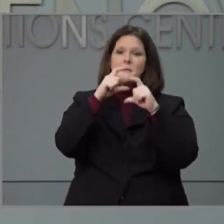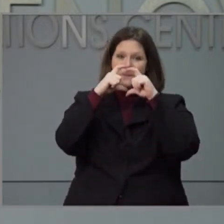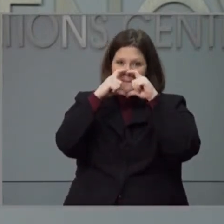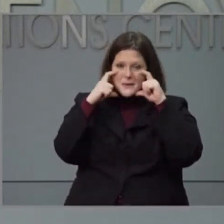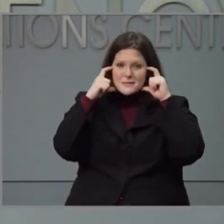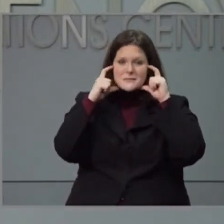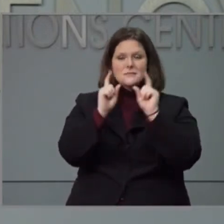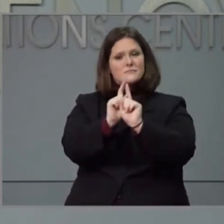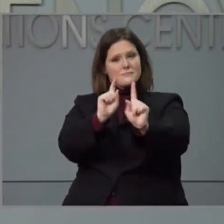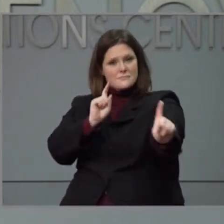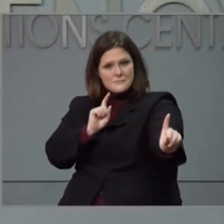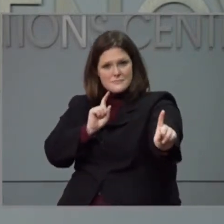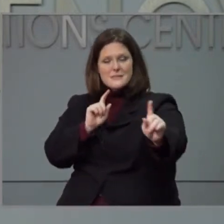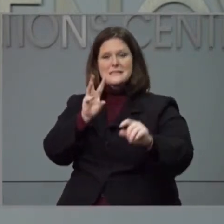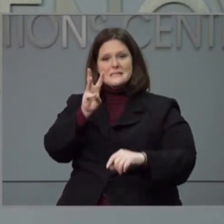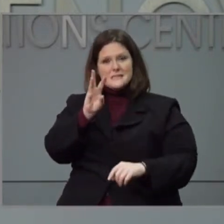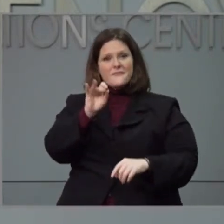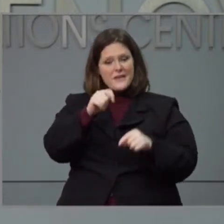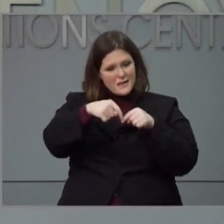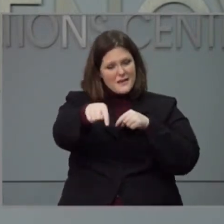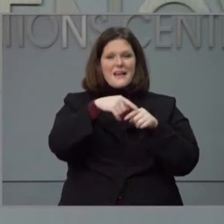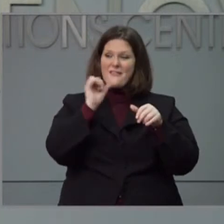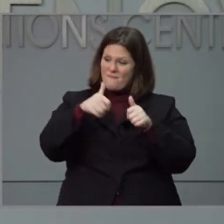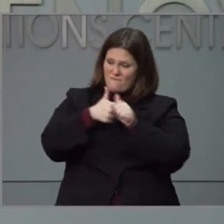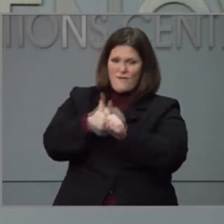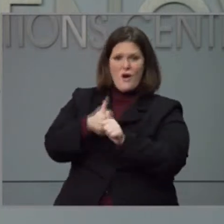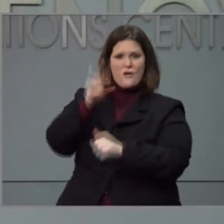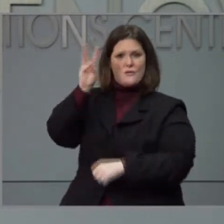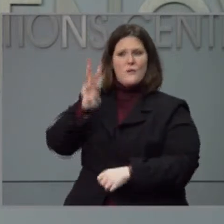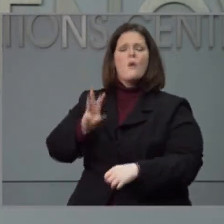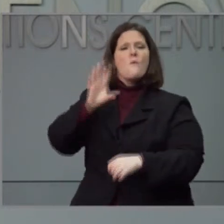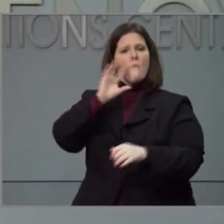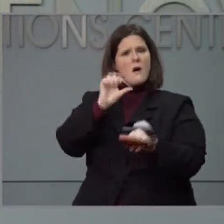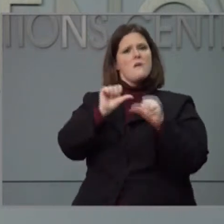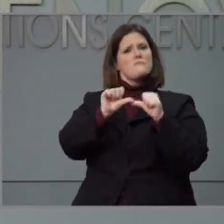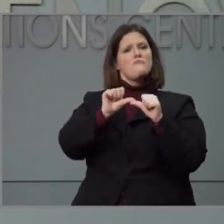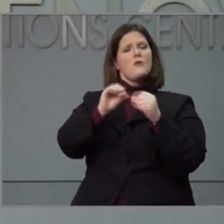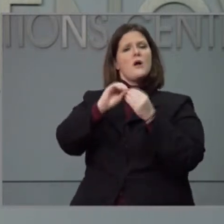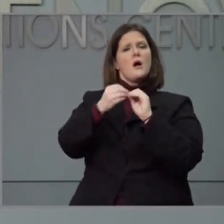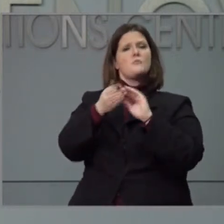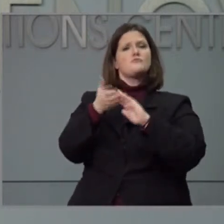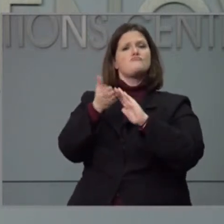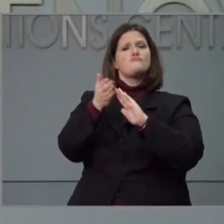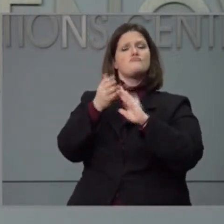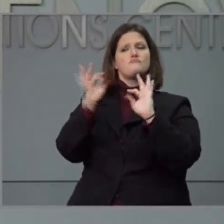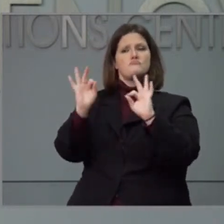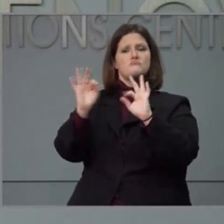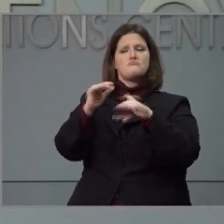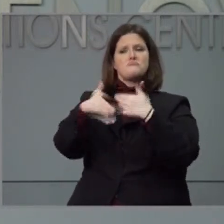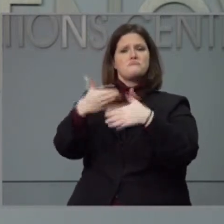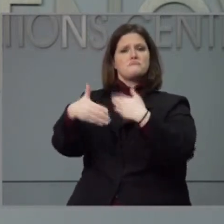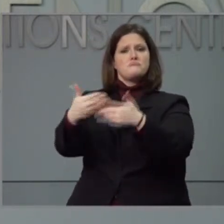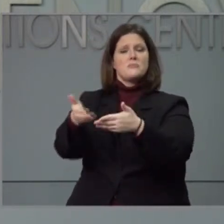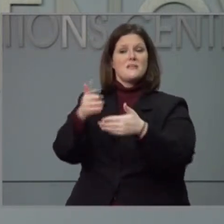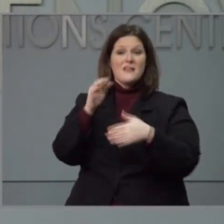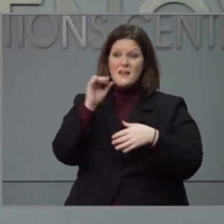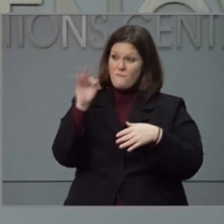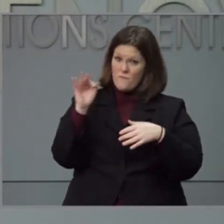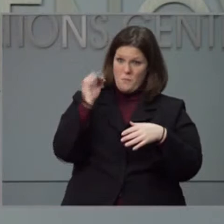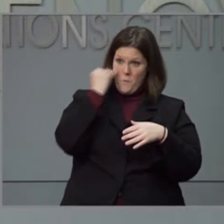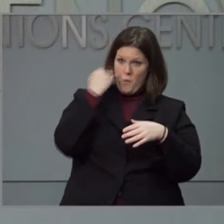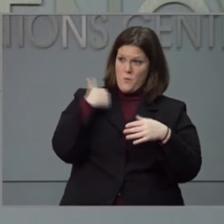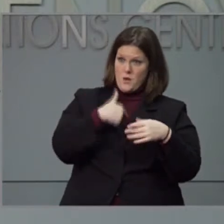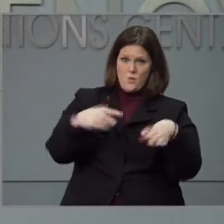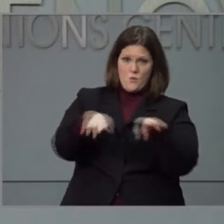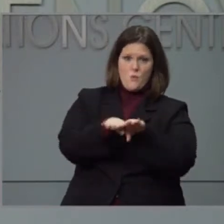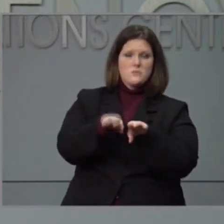washing your hands and doing those protocols. We don't want to go backwards. I think that would be really, really hard for us as a country and